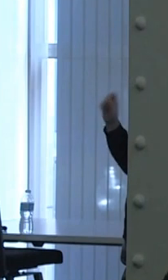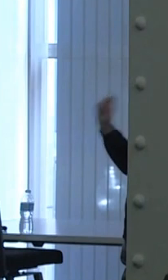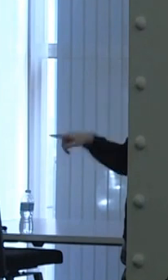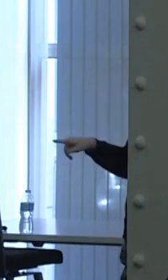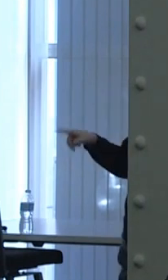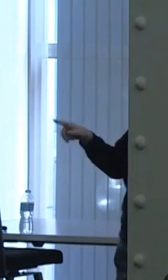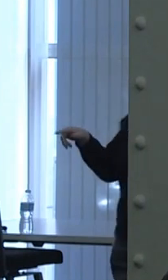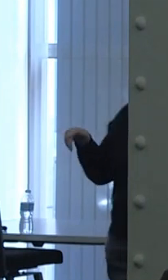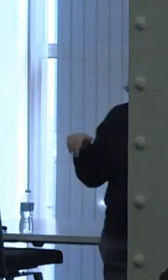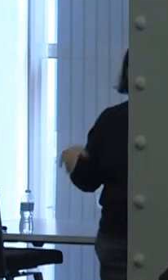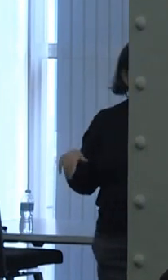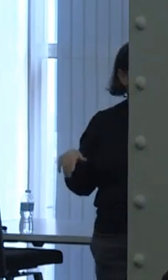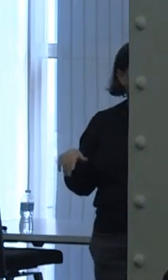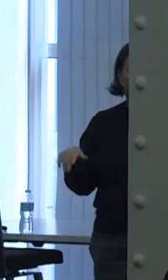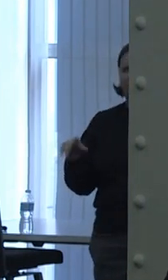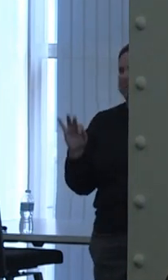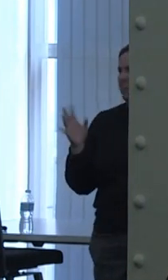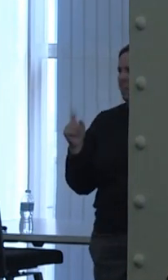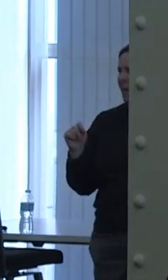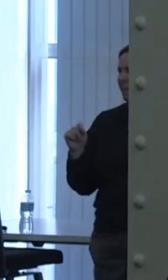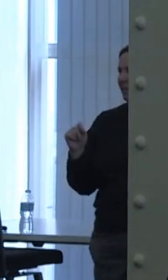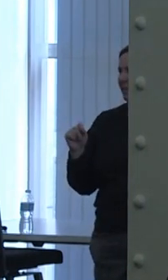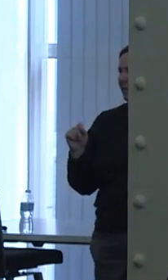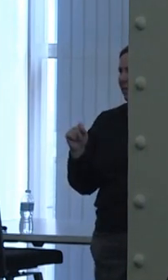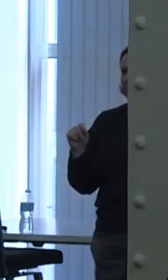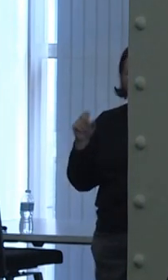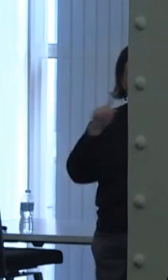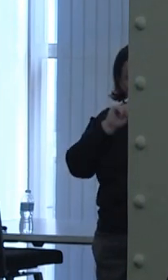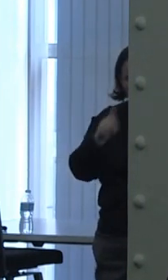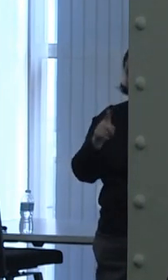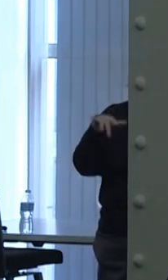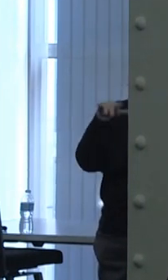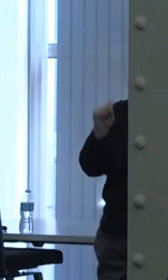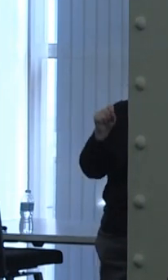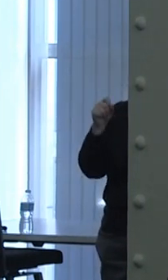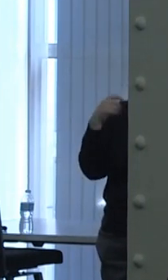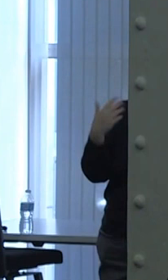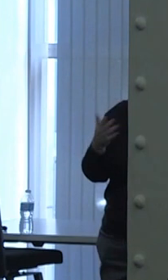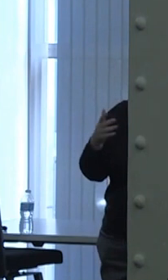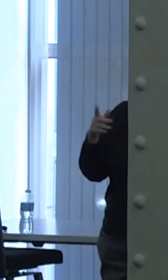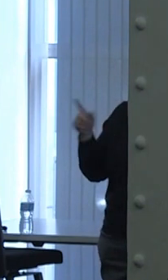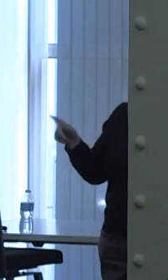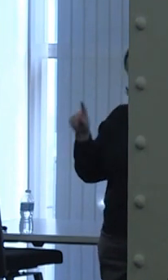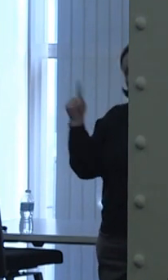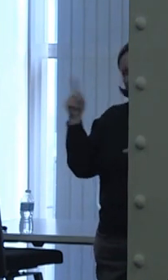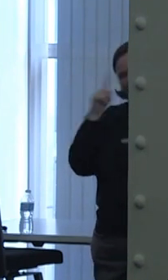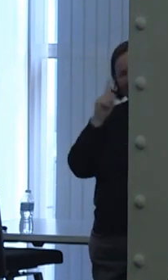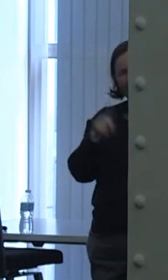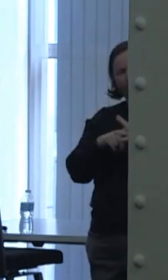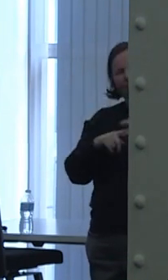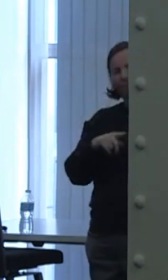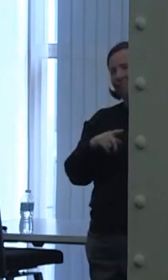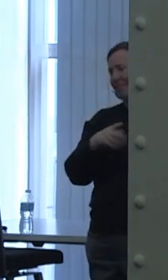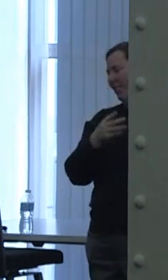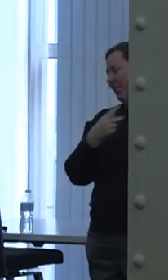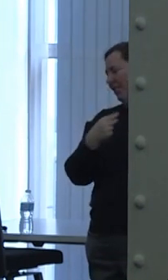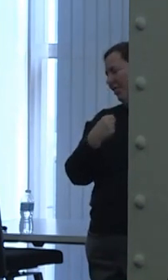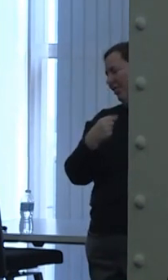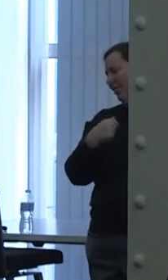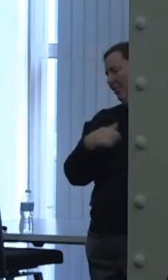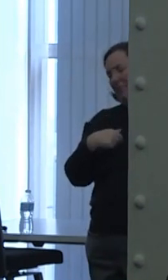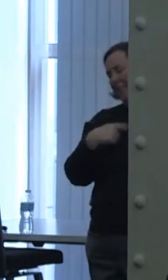And we were so lucky that Alice said yes, after probably thinking it was a prank call for a good 10 or 15